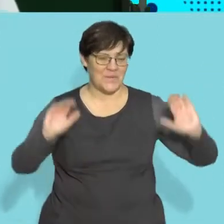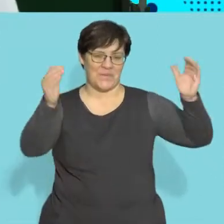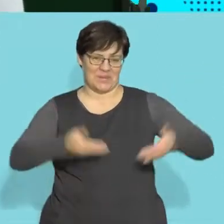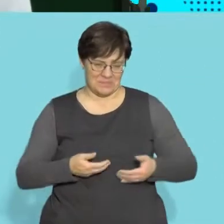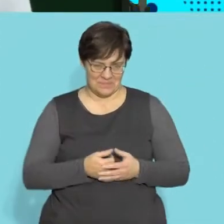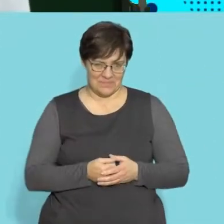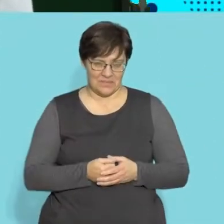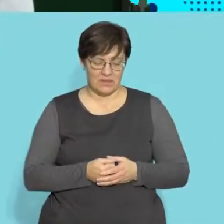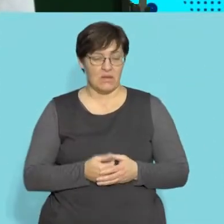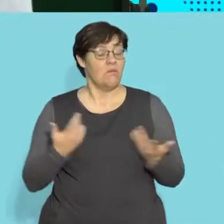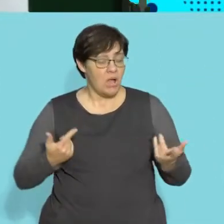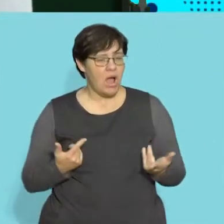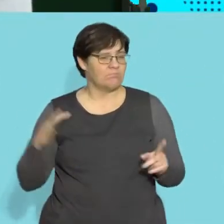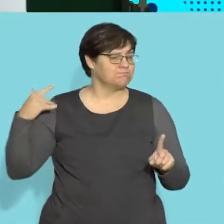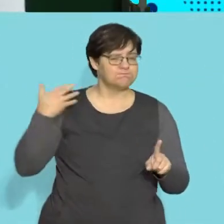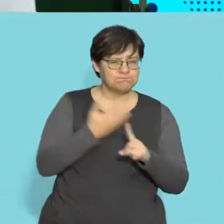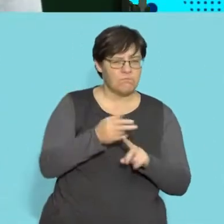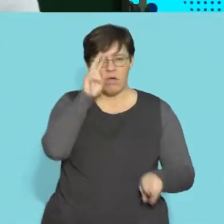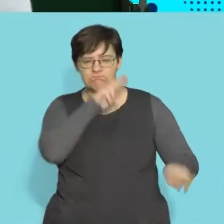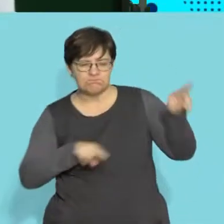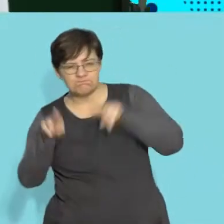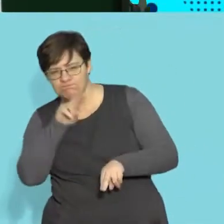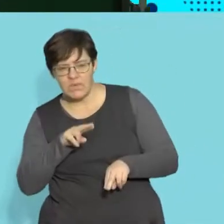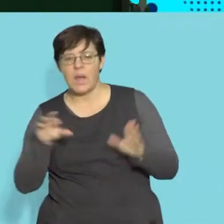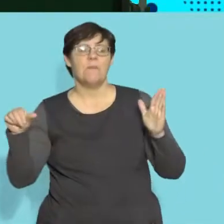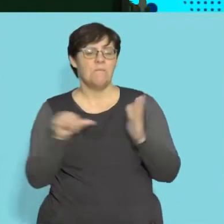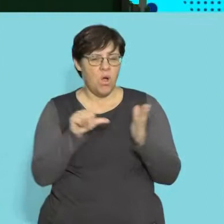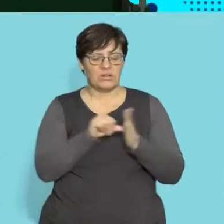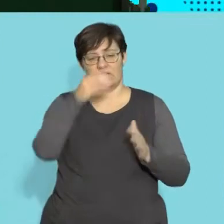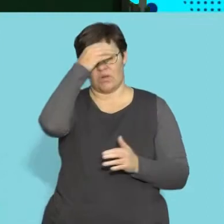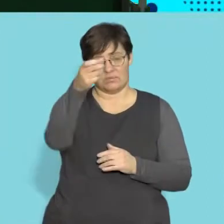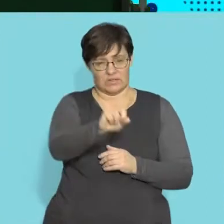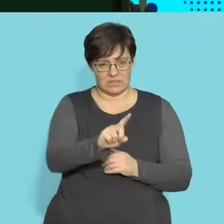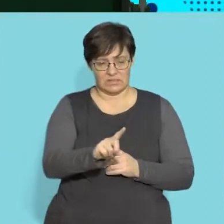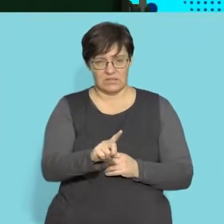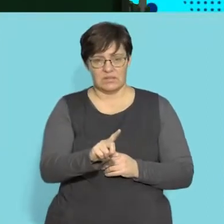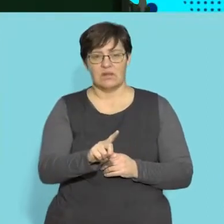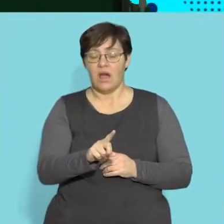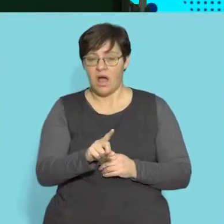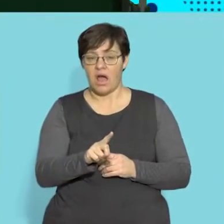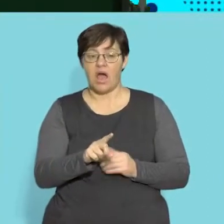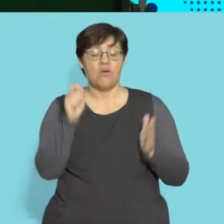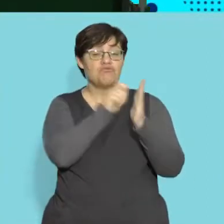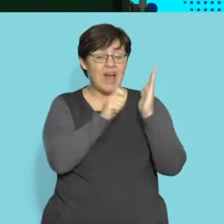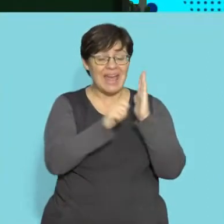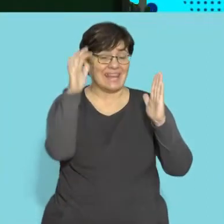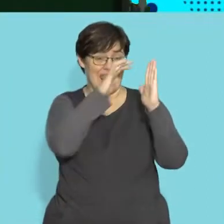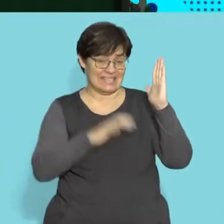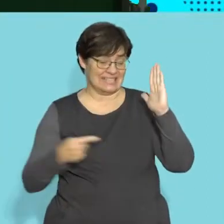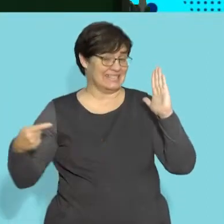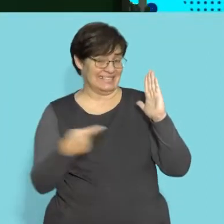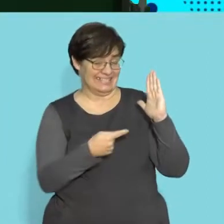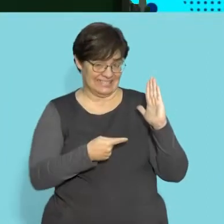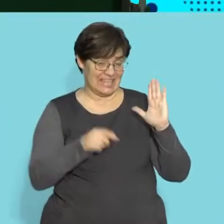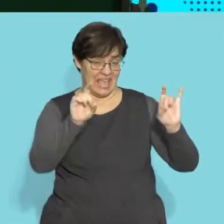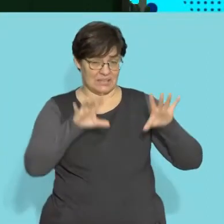Welcome back, life science learners. Guys, we've been looking at revising a very important concept or property in an exam, the writing of an